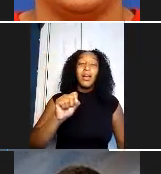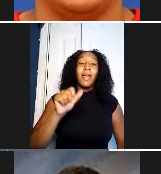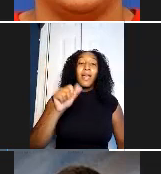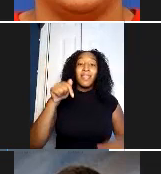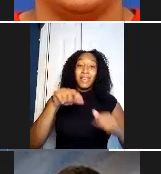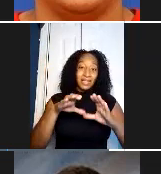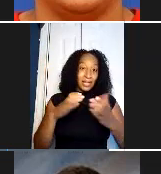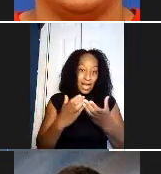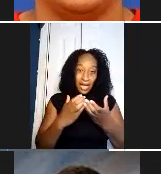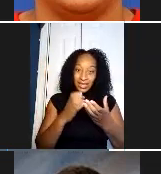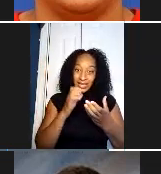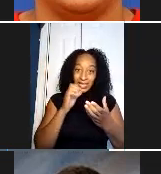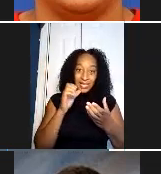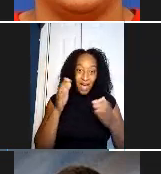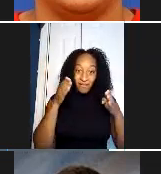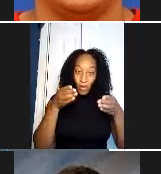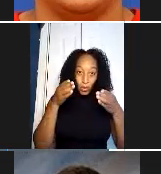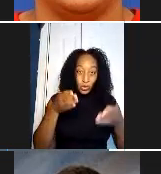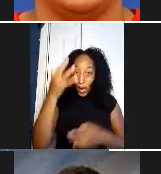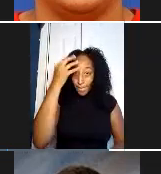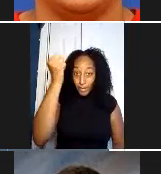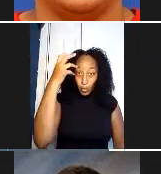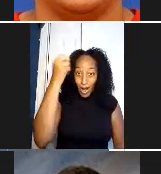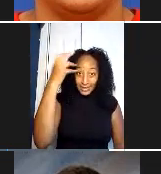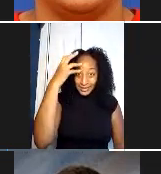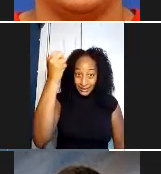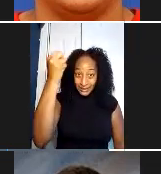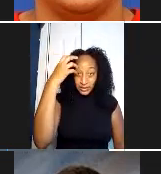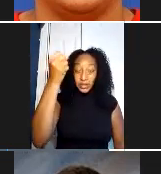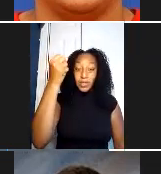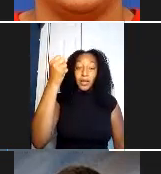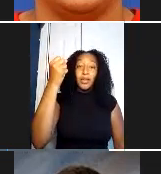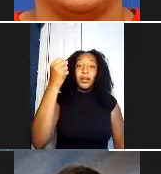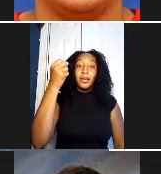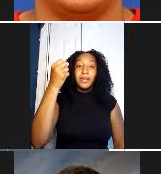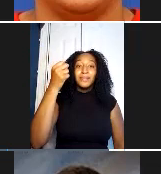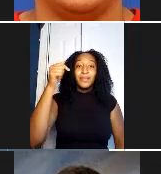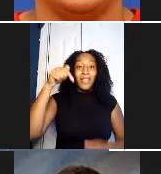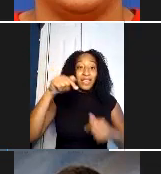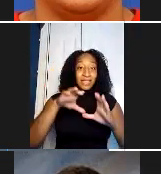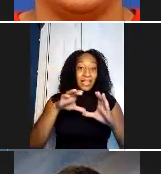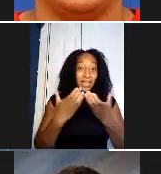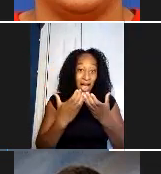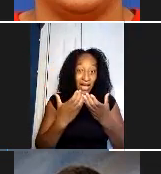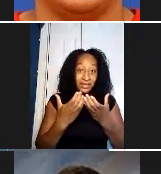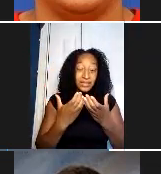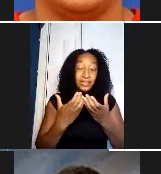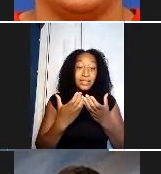memorization. This class at its core is about, here's the